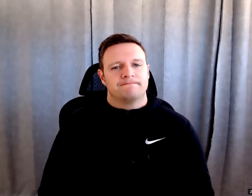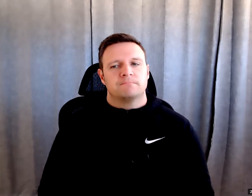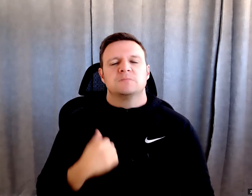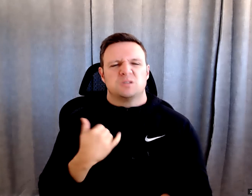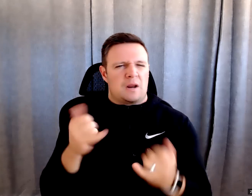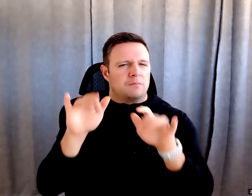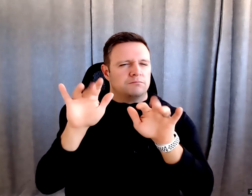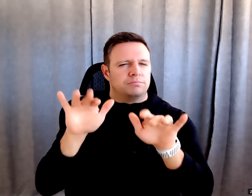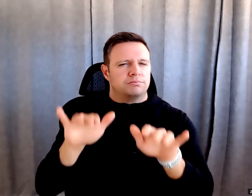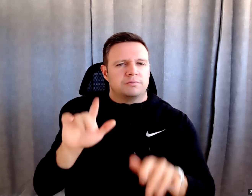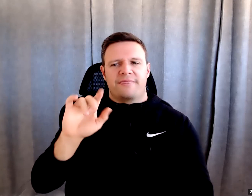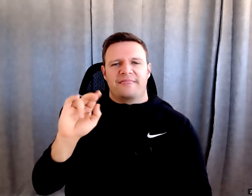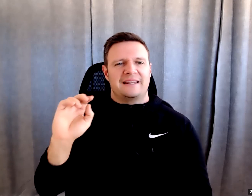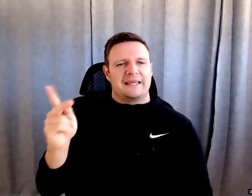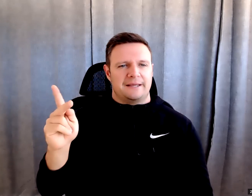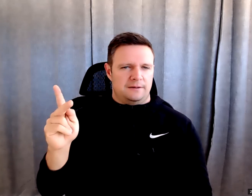the link to